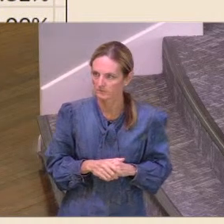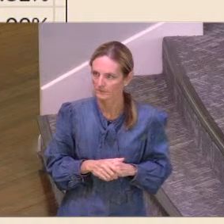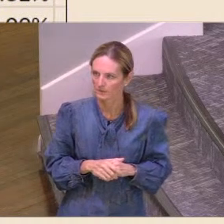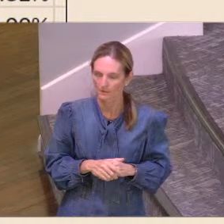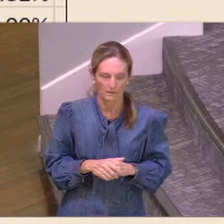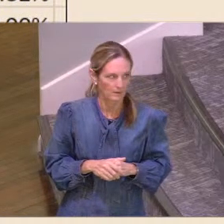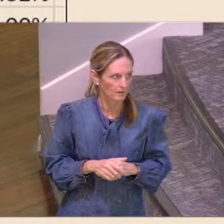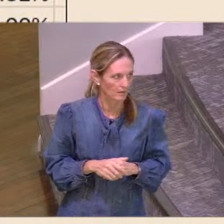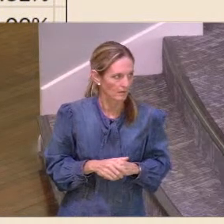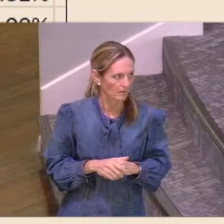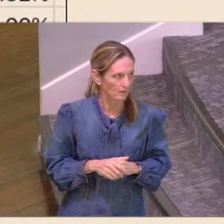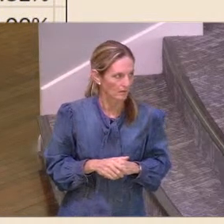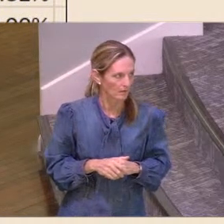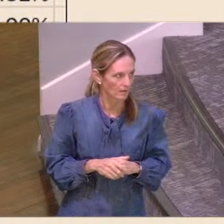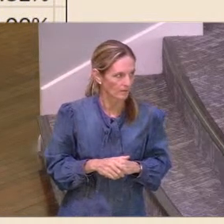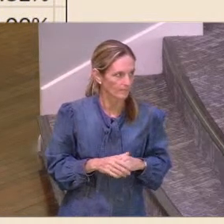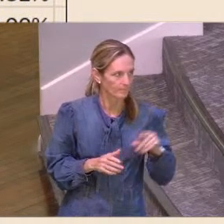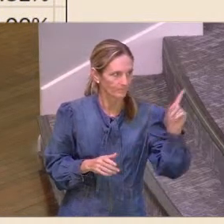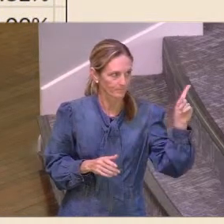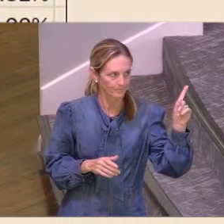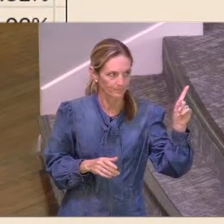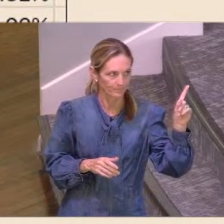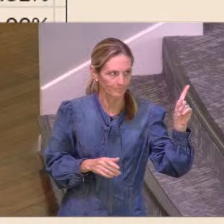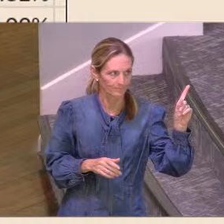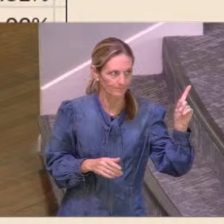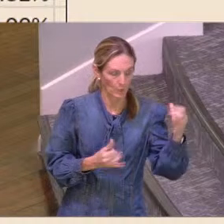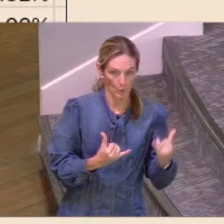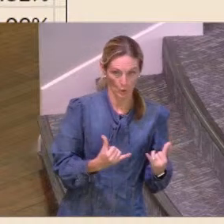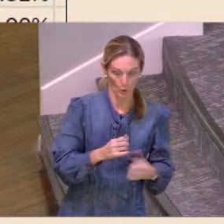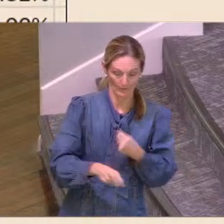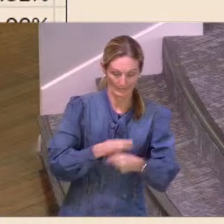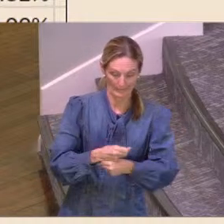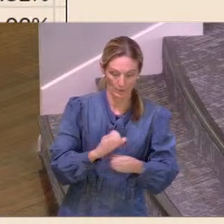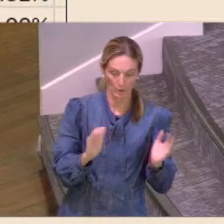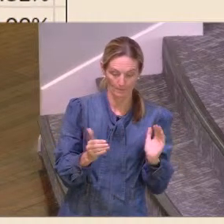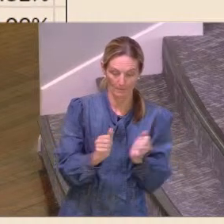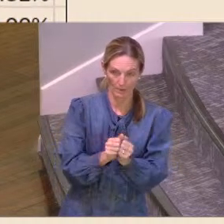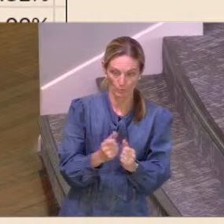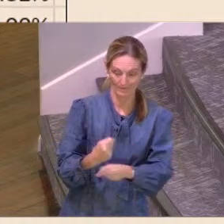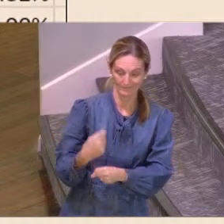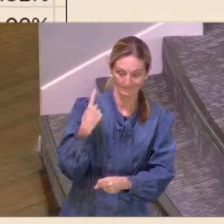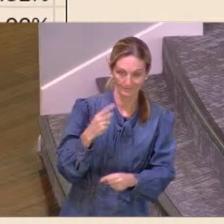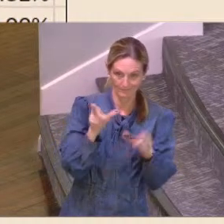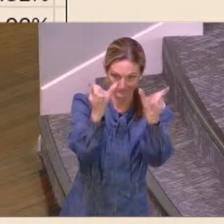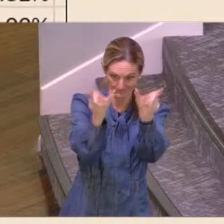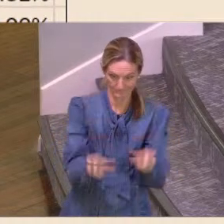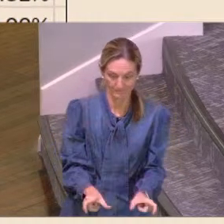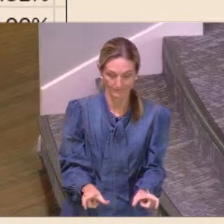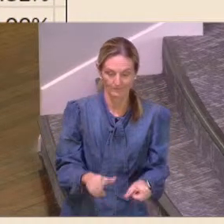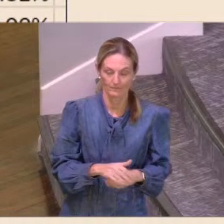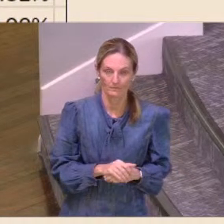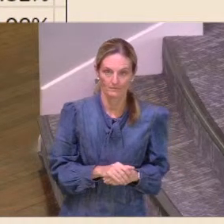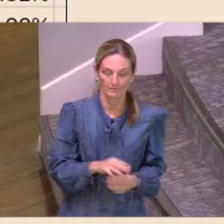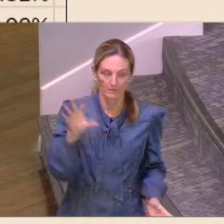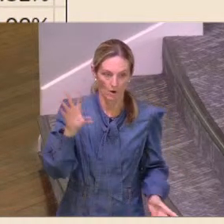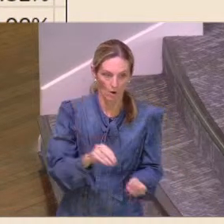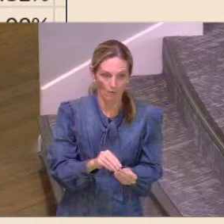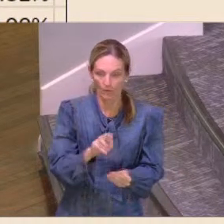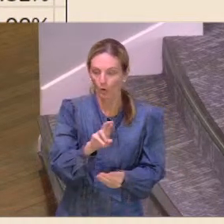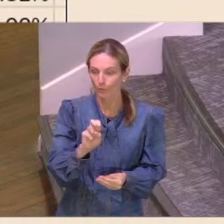The way this all stacks up current year to prior year, our overall revenues are increasing